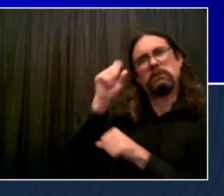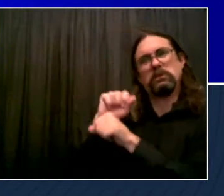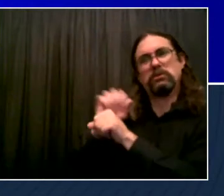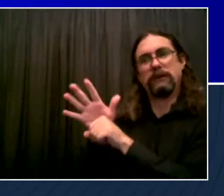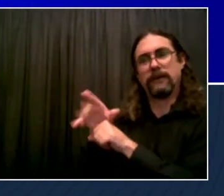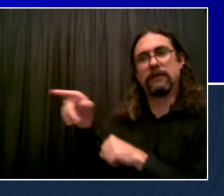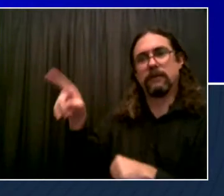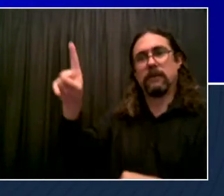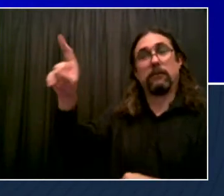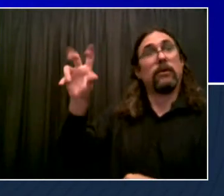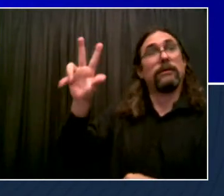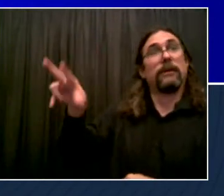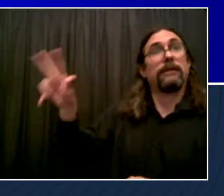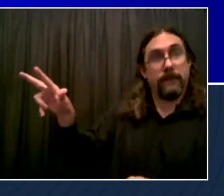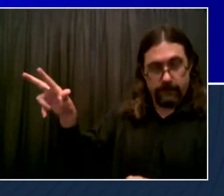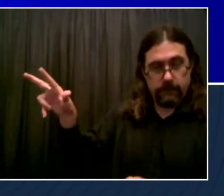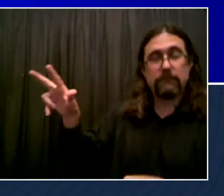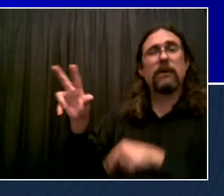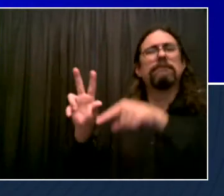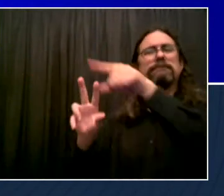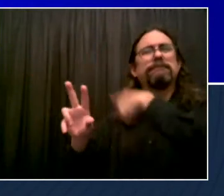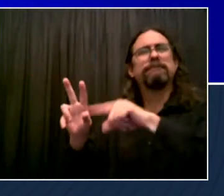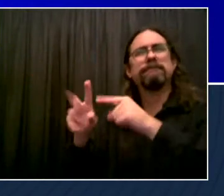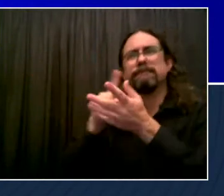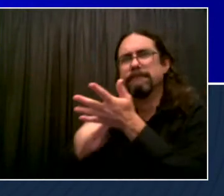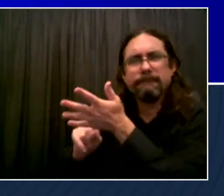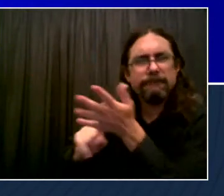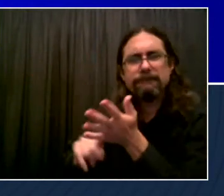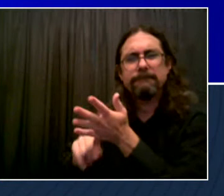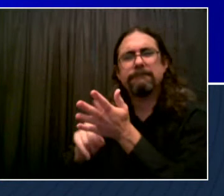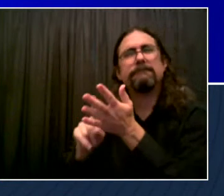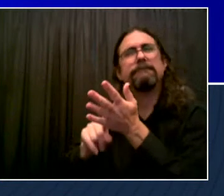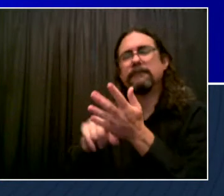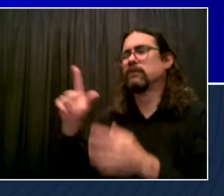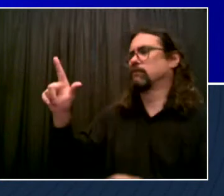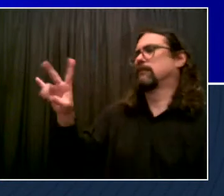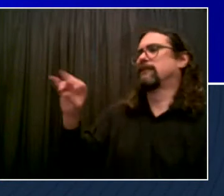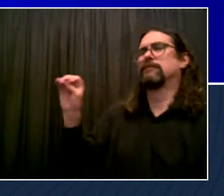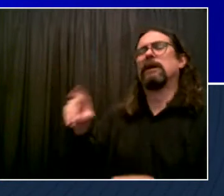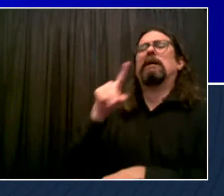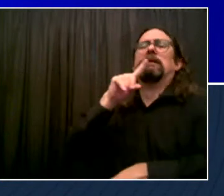positivity level, 26.9%. Hospitalization rate per 100,000,